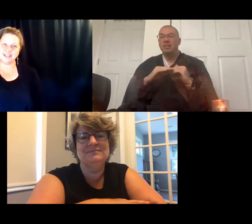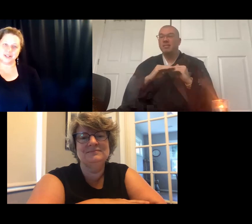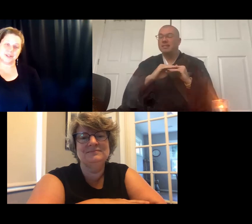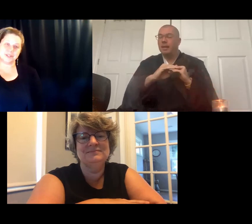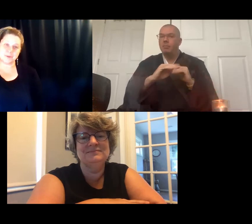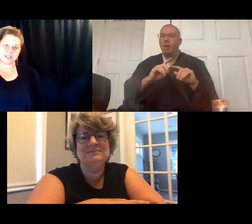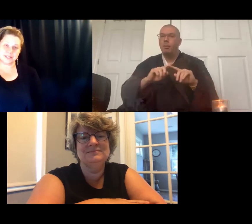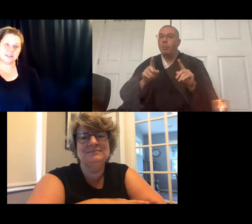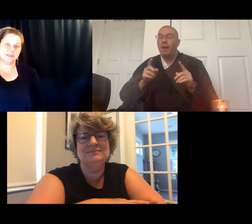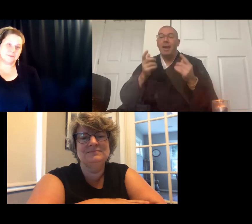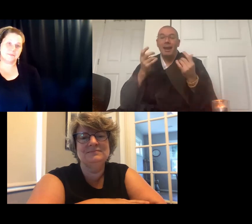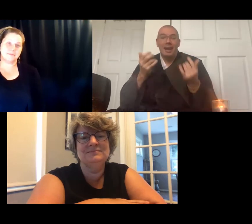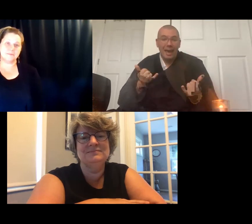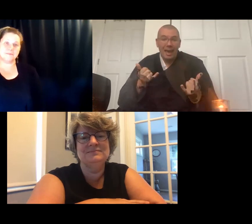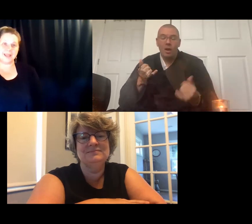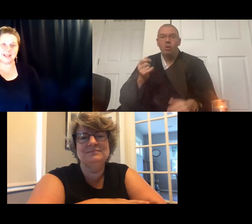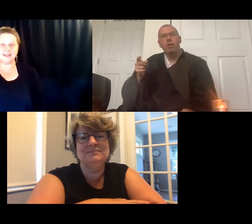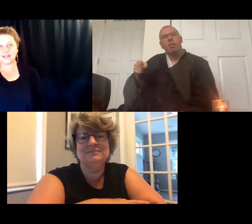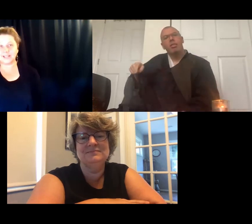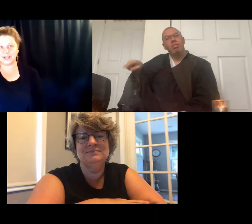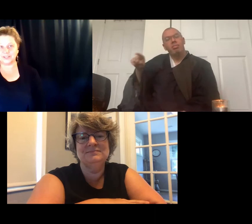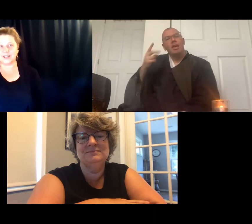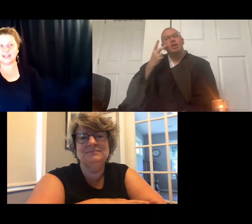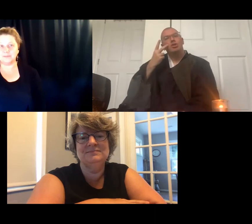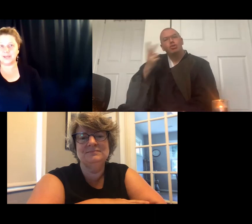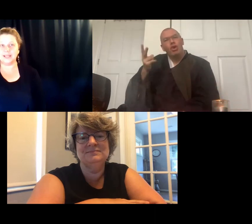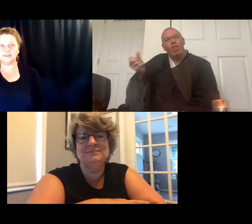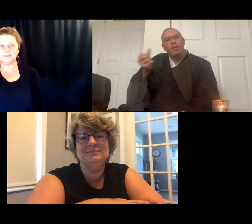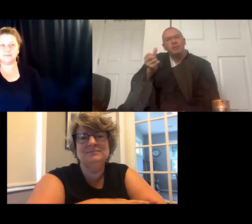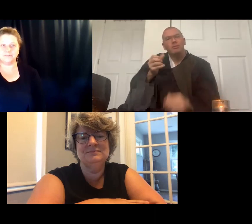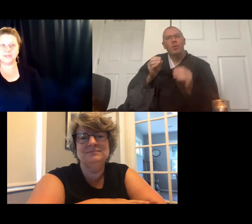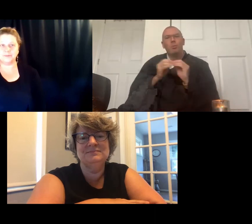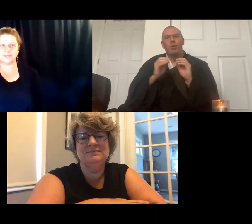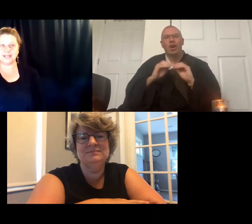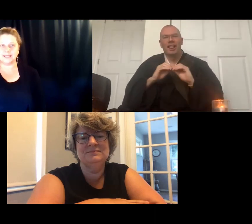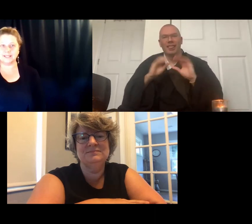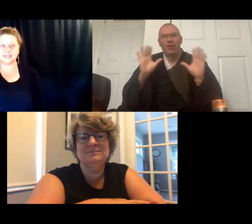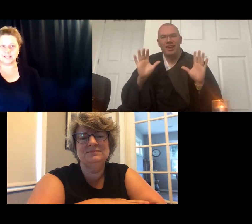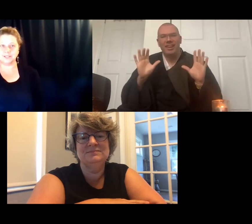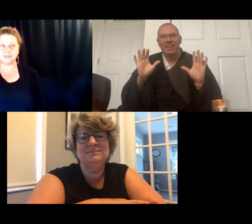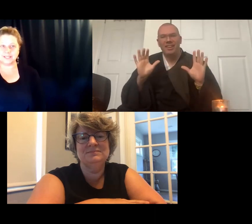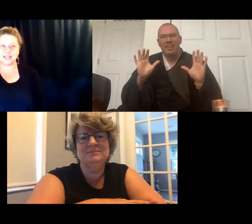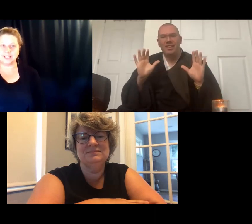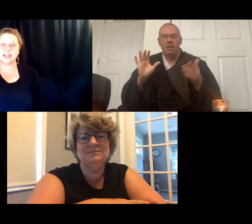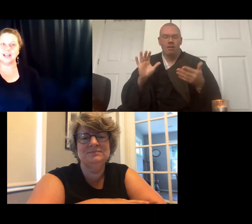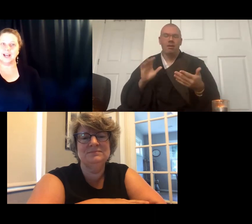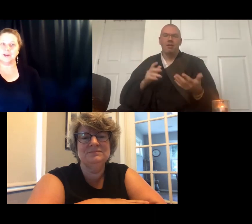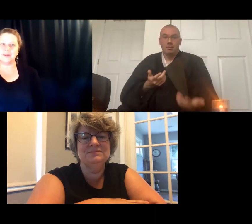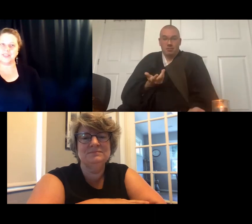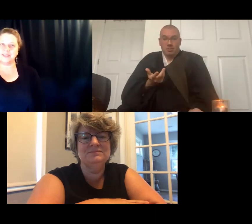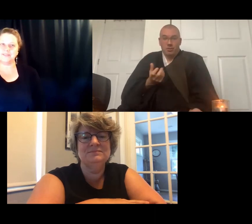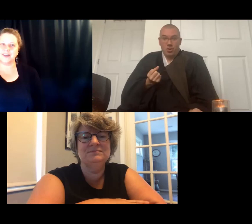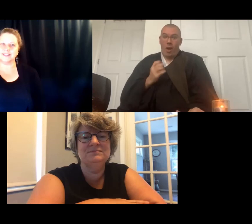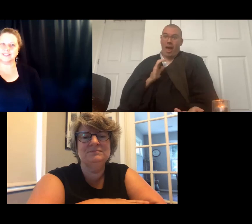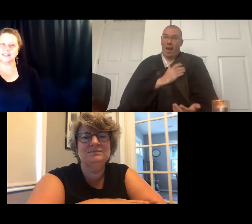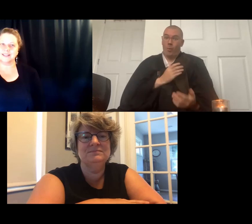And, their depression may not change a lot. It may, feel like it's a continuous thing, but